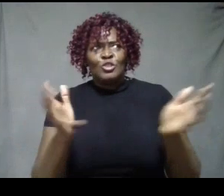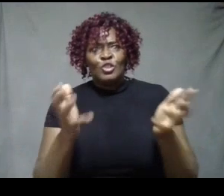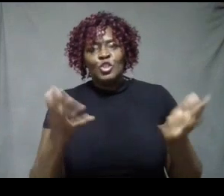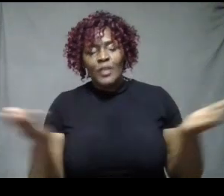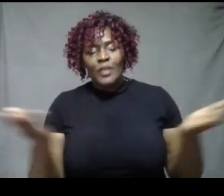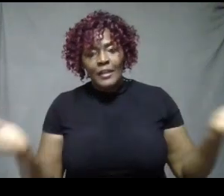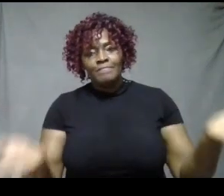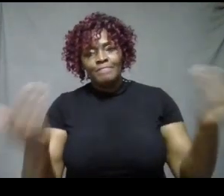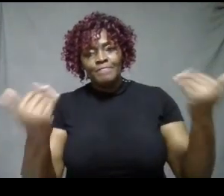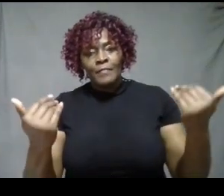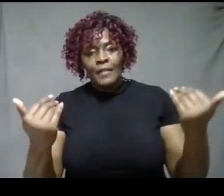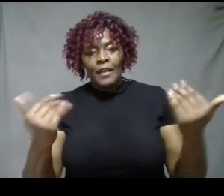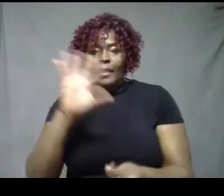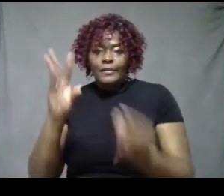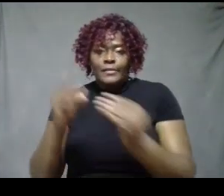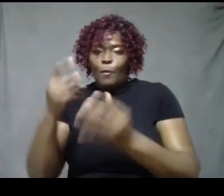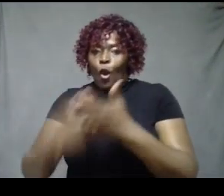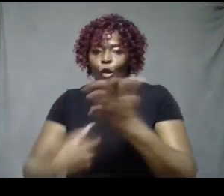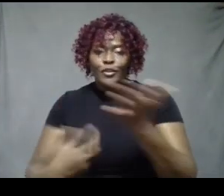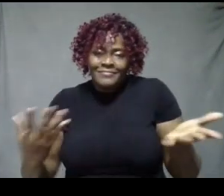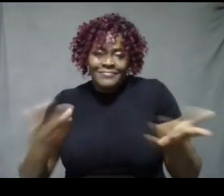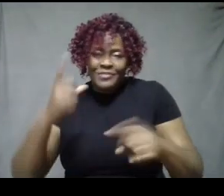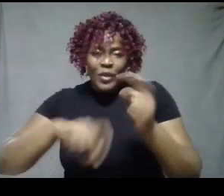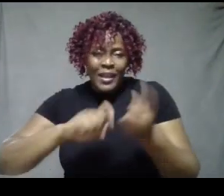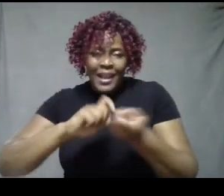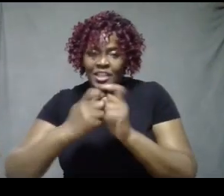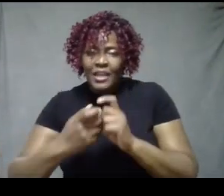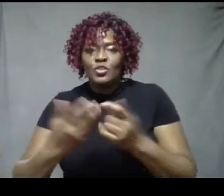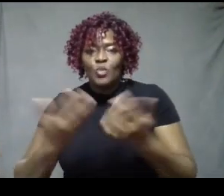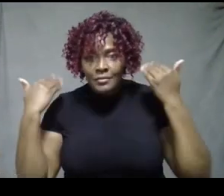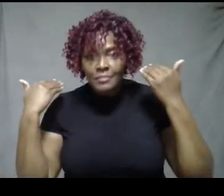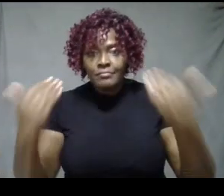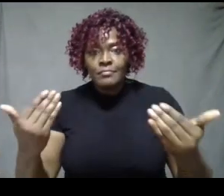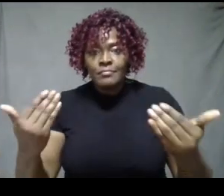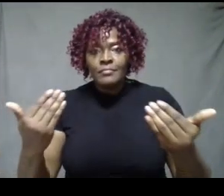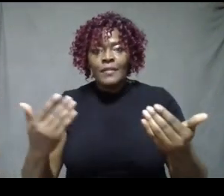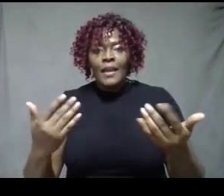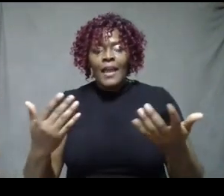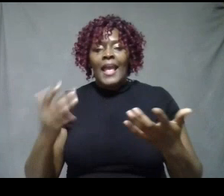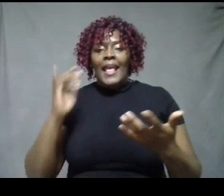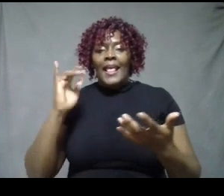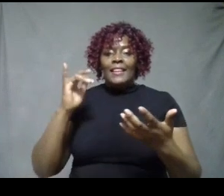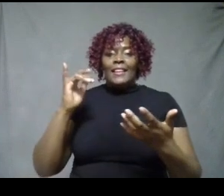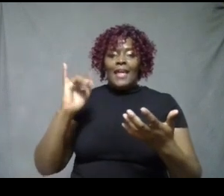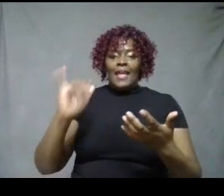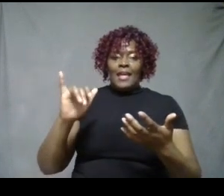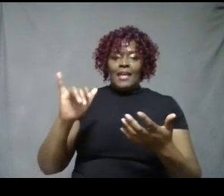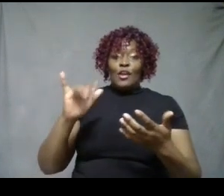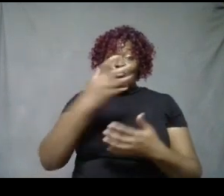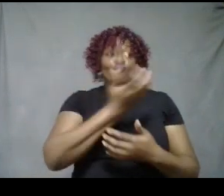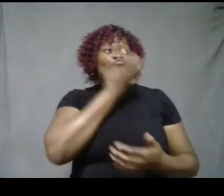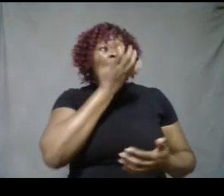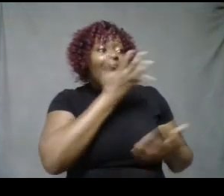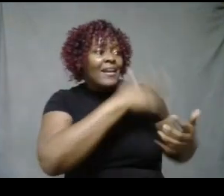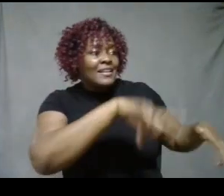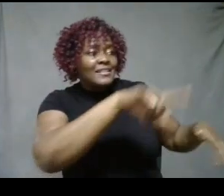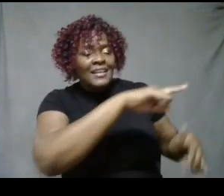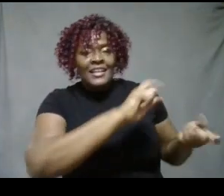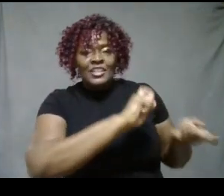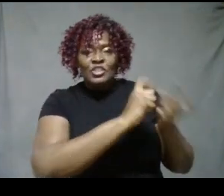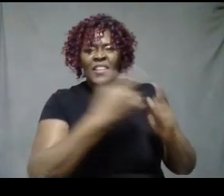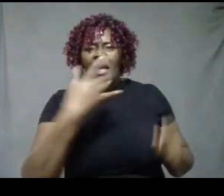sunk cost is the sunk cost. You can't change it. Let's move this thing forward and get something out of that grass that we drive by every day and that disgusting blue